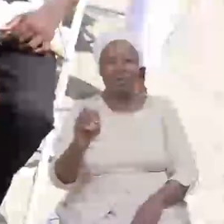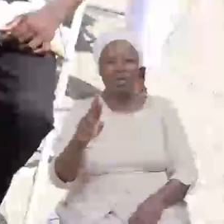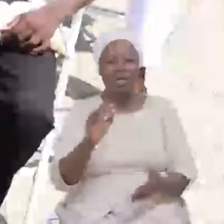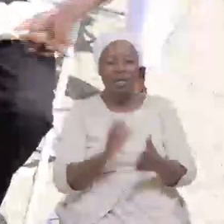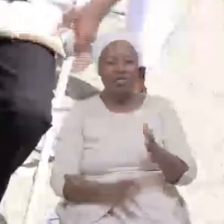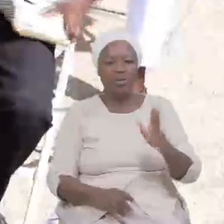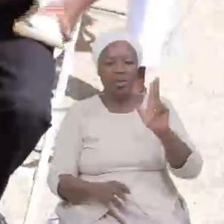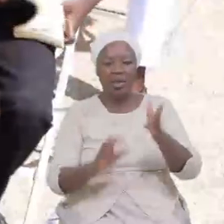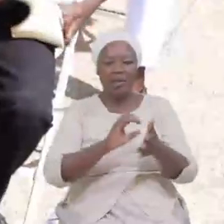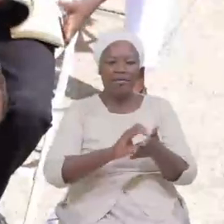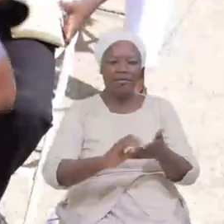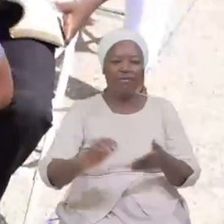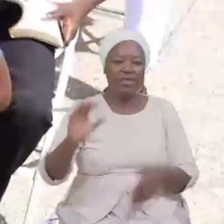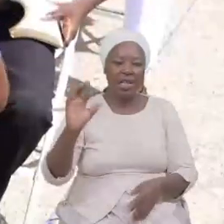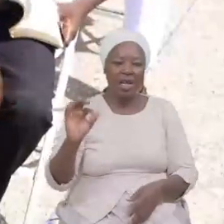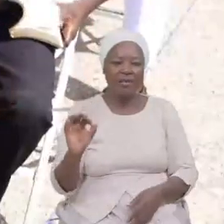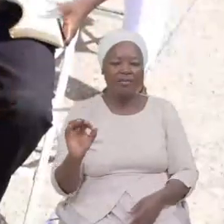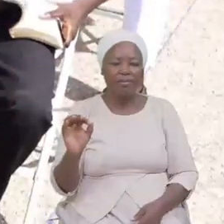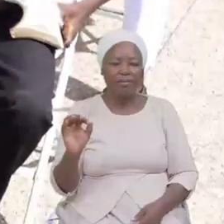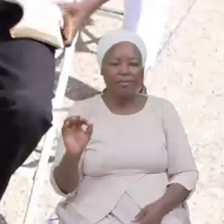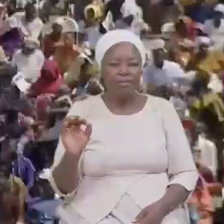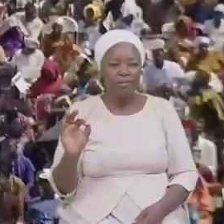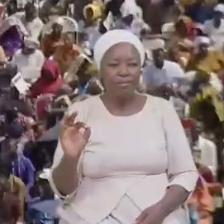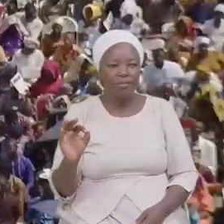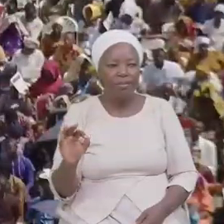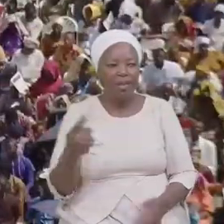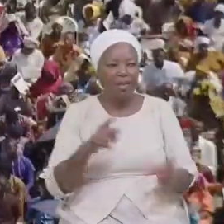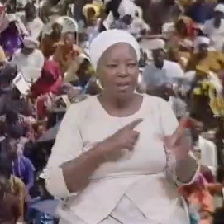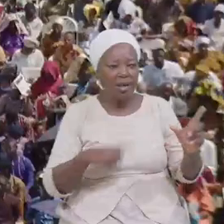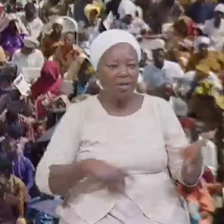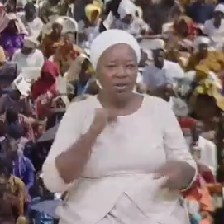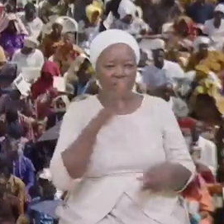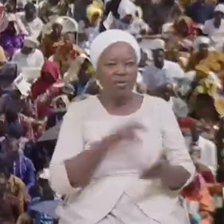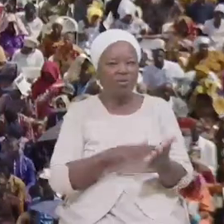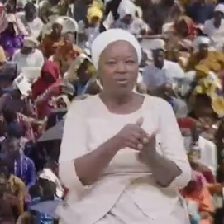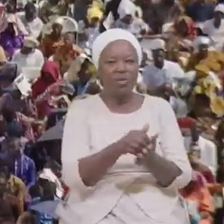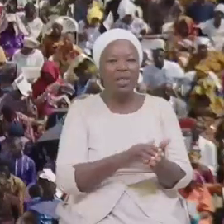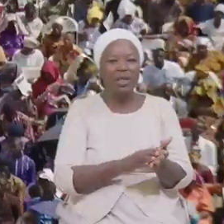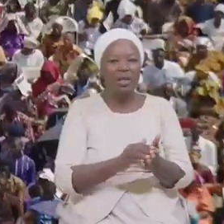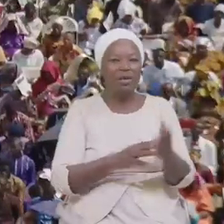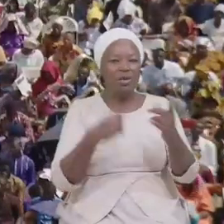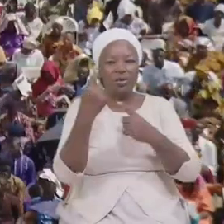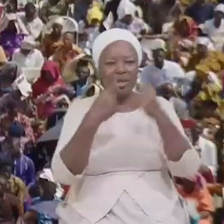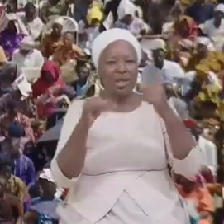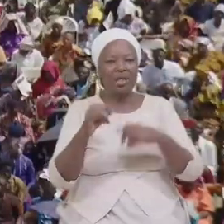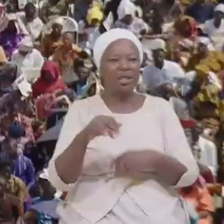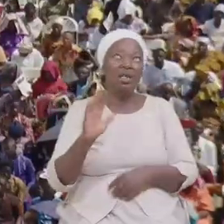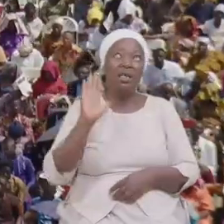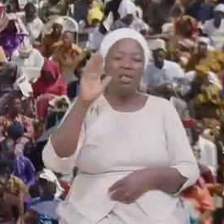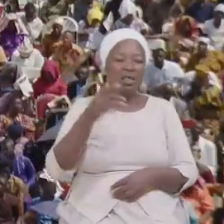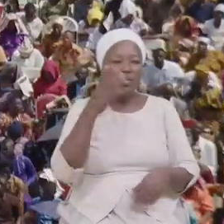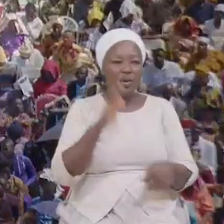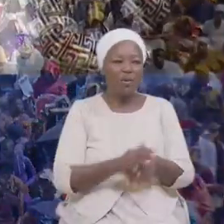Peter chapter 3 verse 9. The Lord is not slack concerning his promise, as some